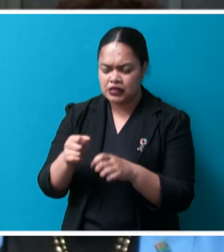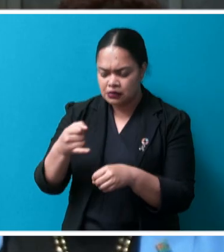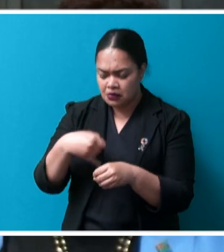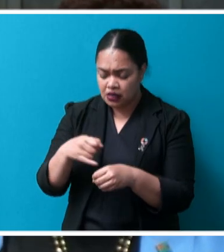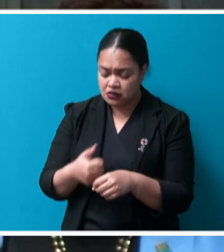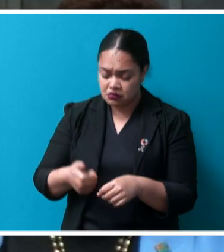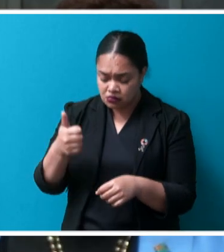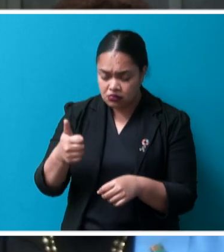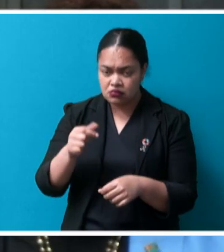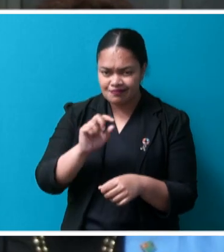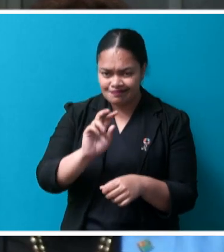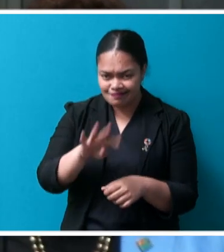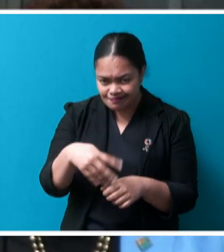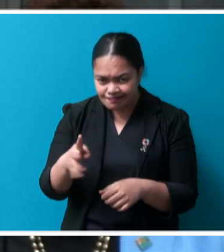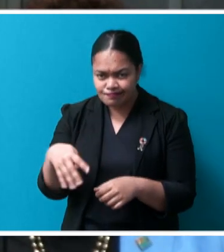on site at